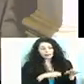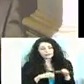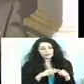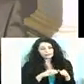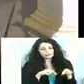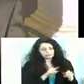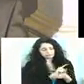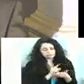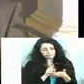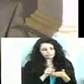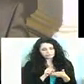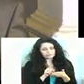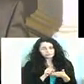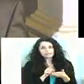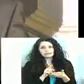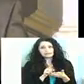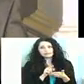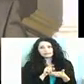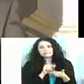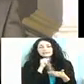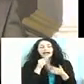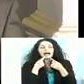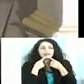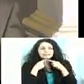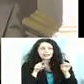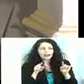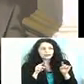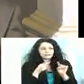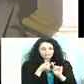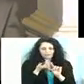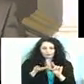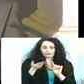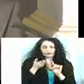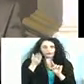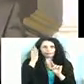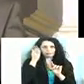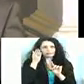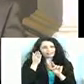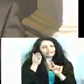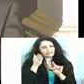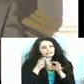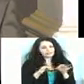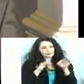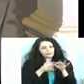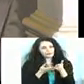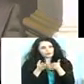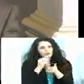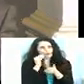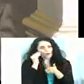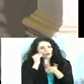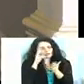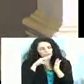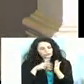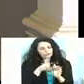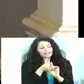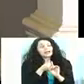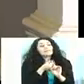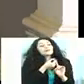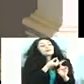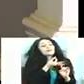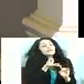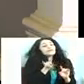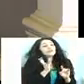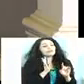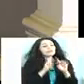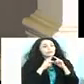announced from the pulpit, and so it is important that you take the information that's provided to you. But we do have just a few announcements for you this morning. I'm